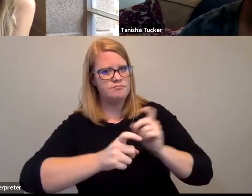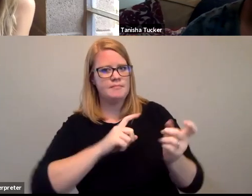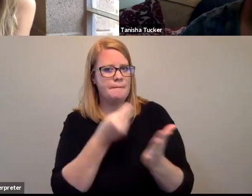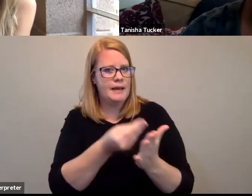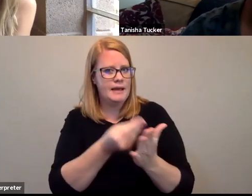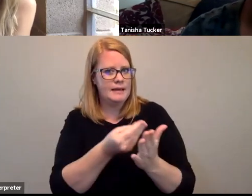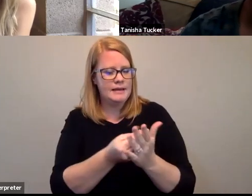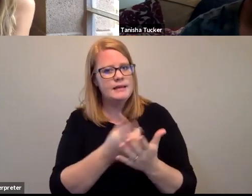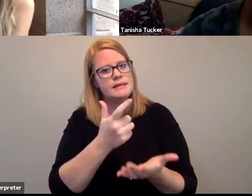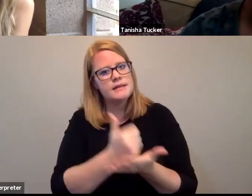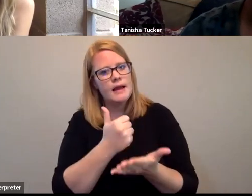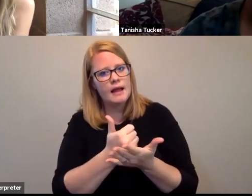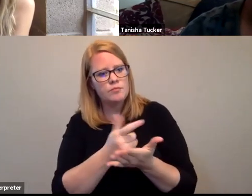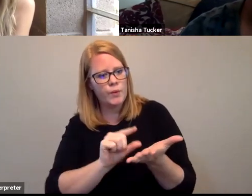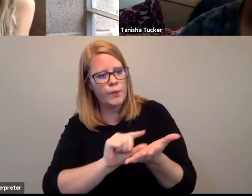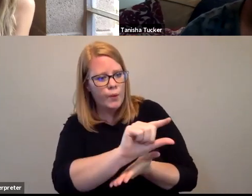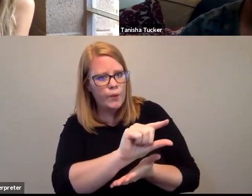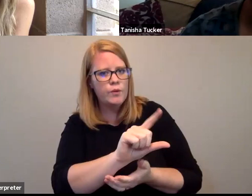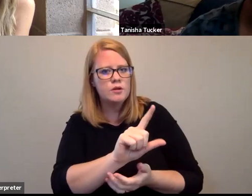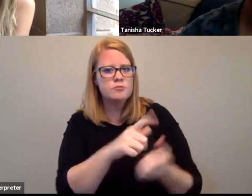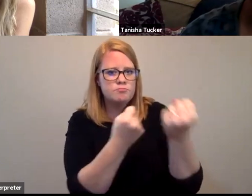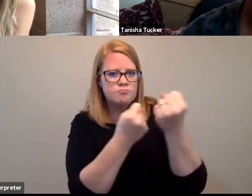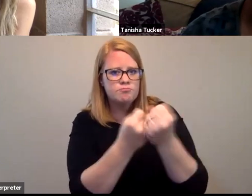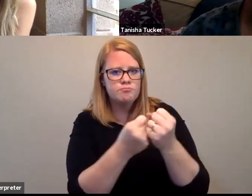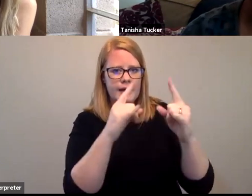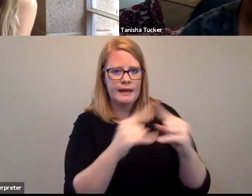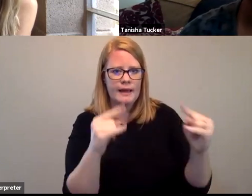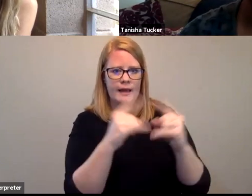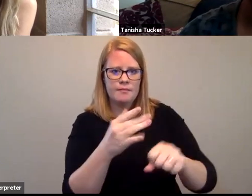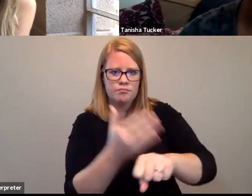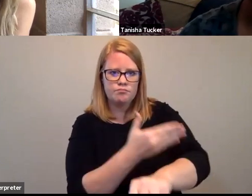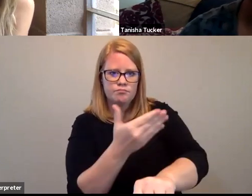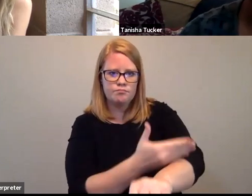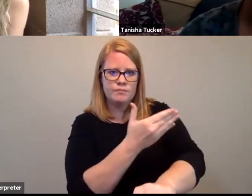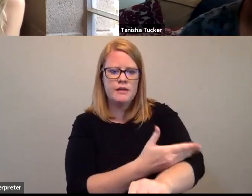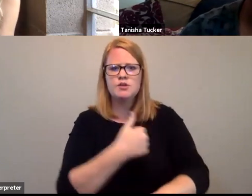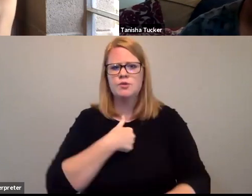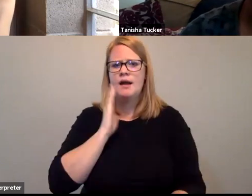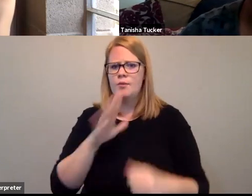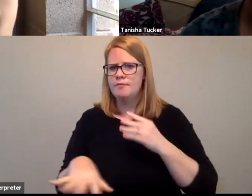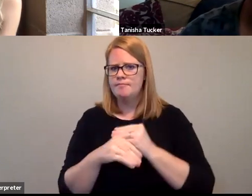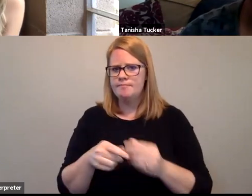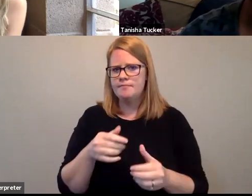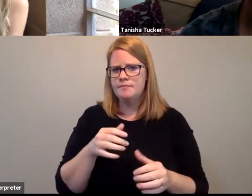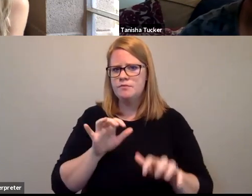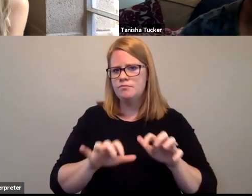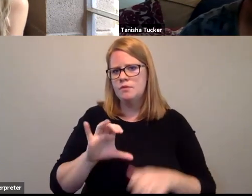link in the chat box about how to donate to that camp and help keep it